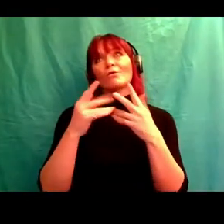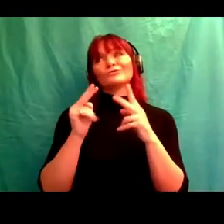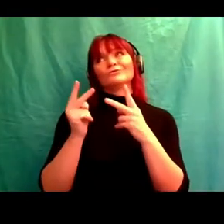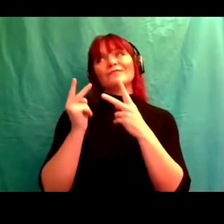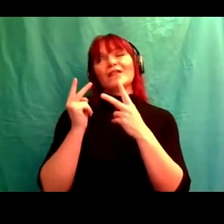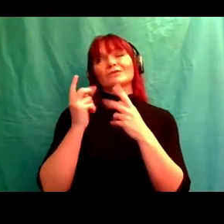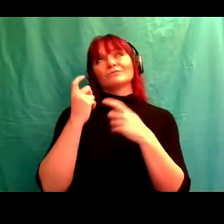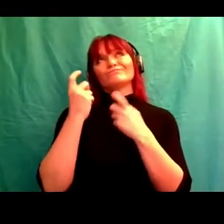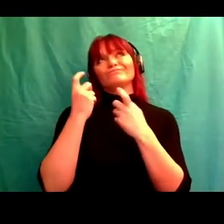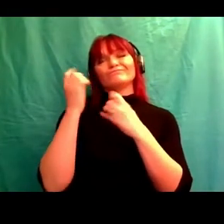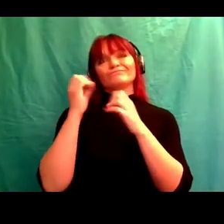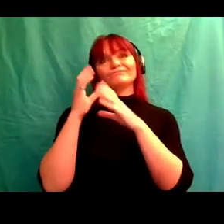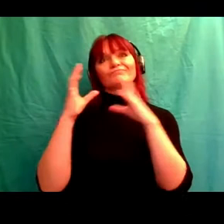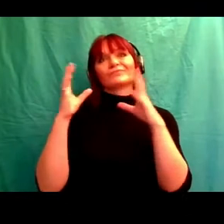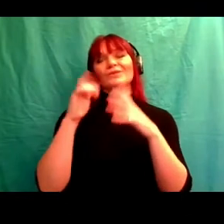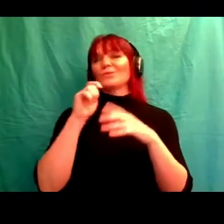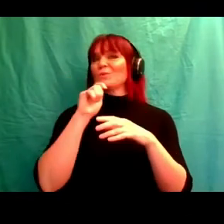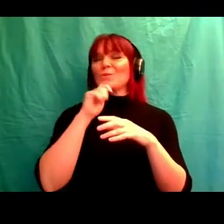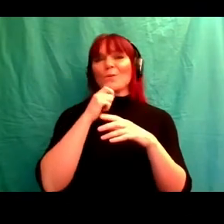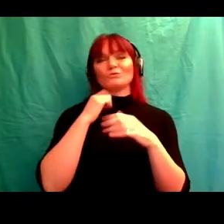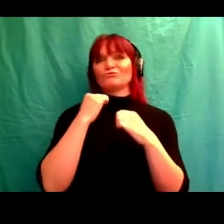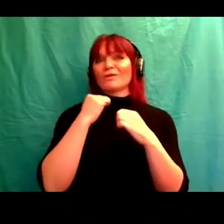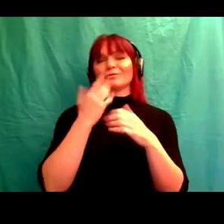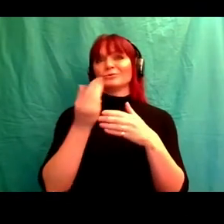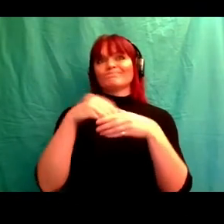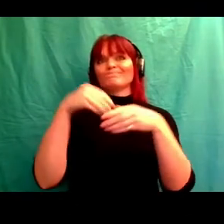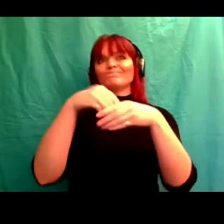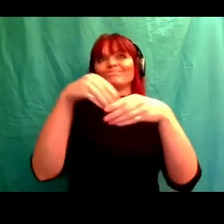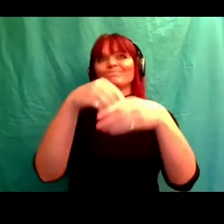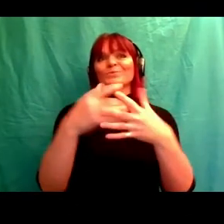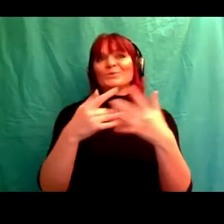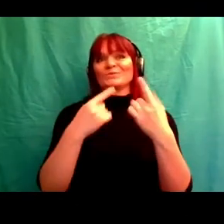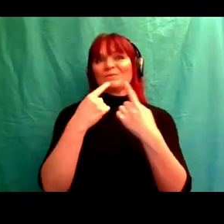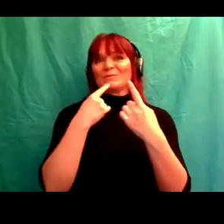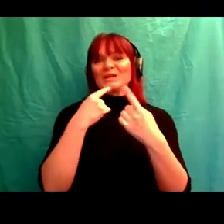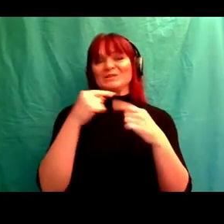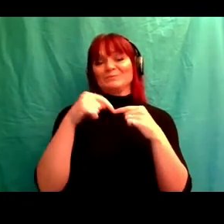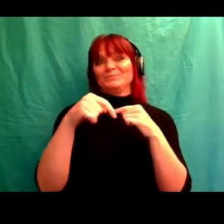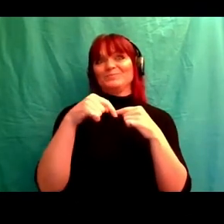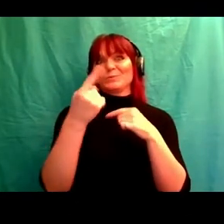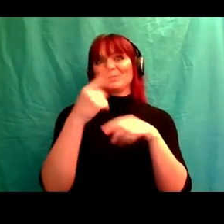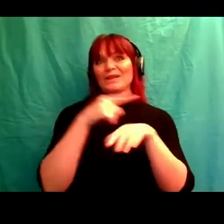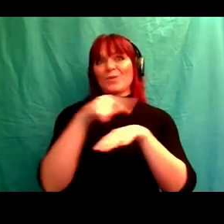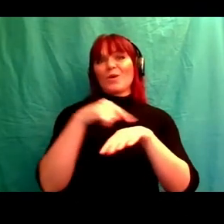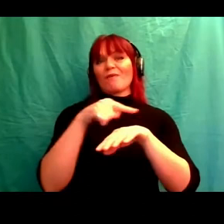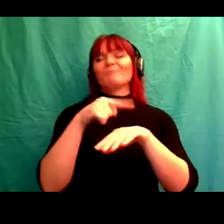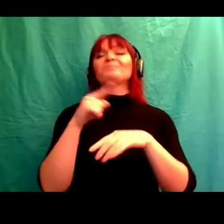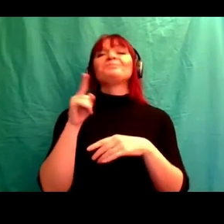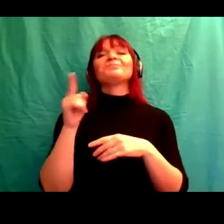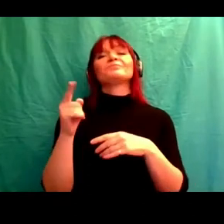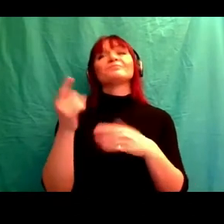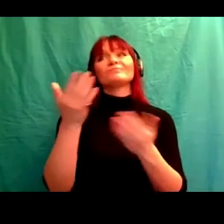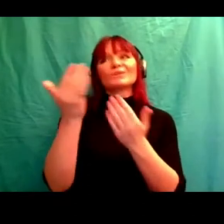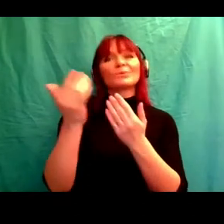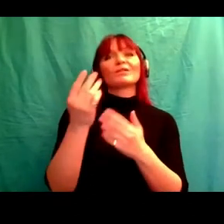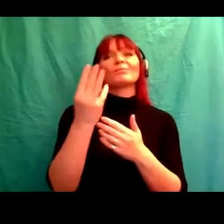struggle to fill the next hour reflecting on all of that. So I'm now going to bring in our panel of King's Fund experts to lead us through the rest of